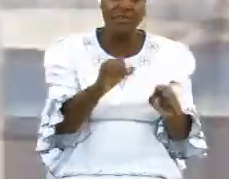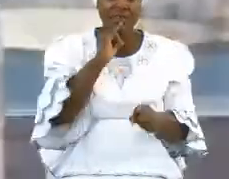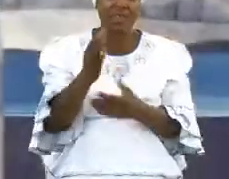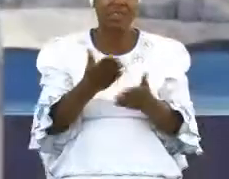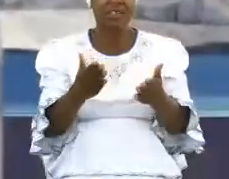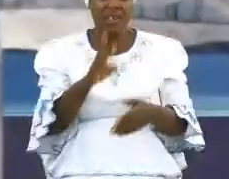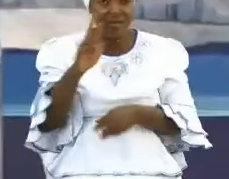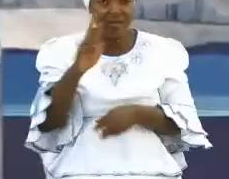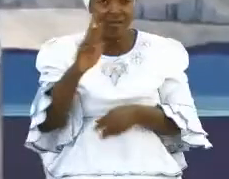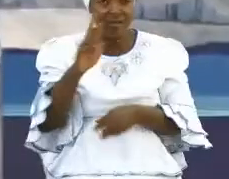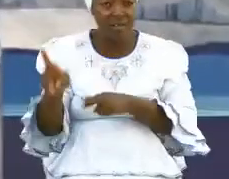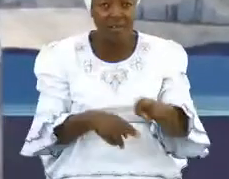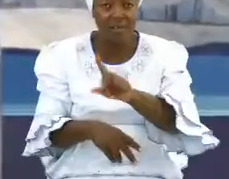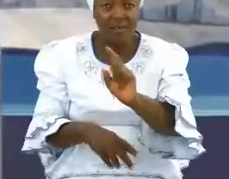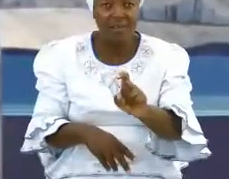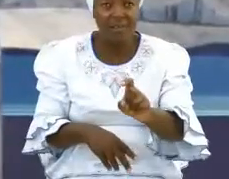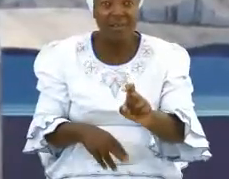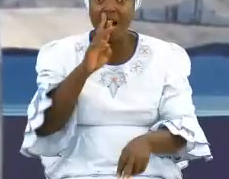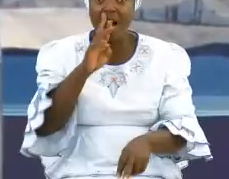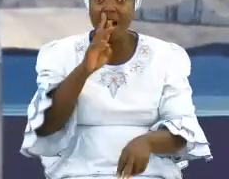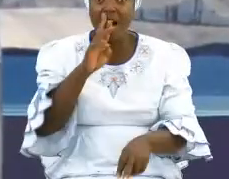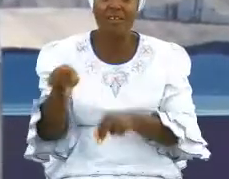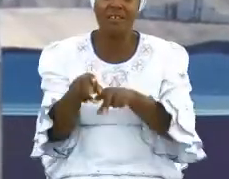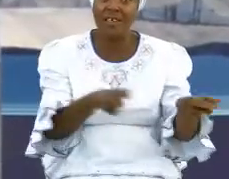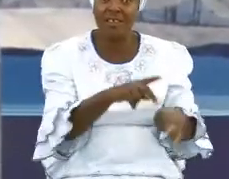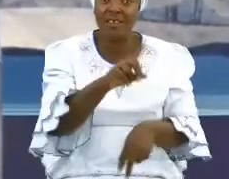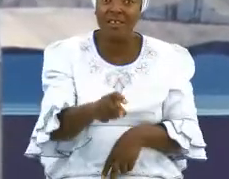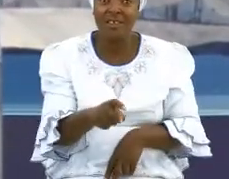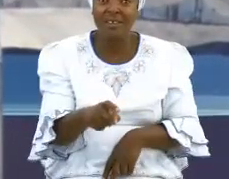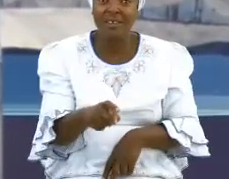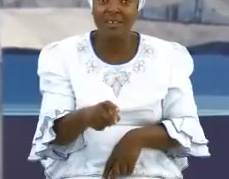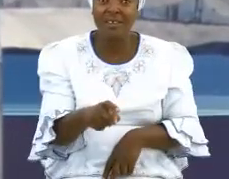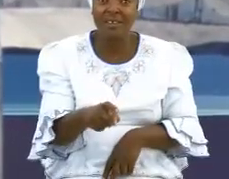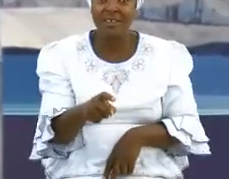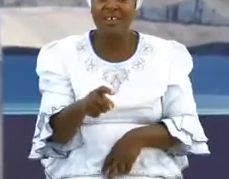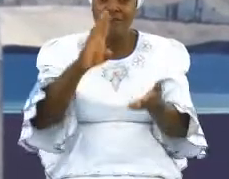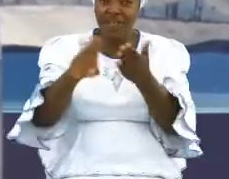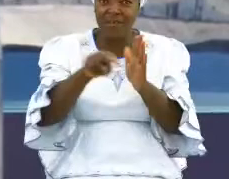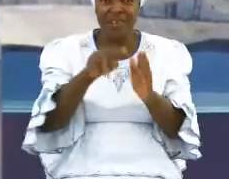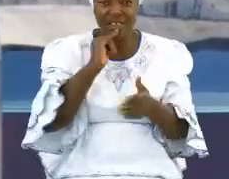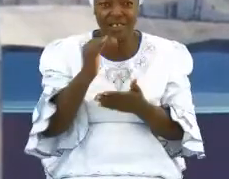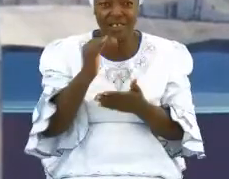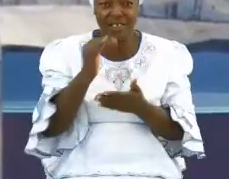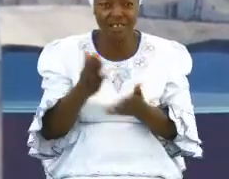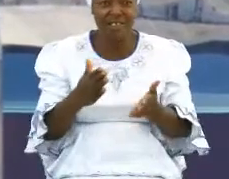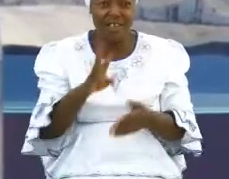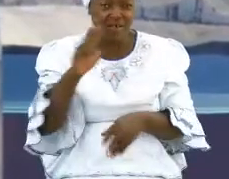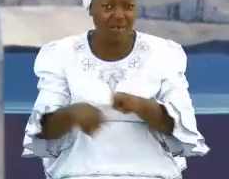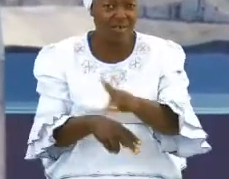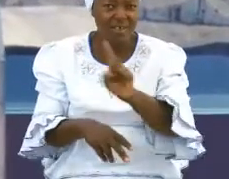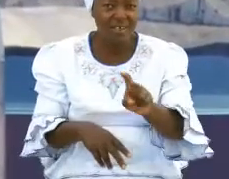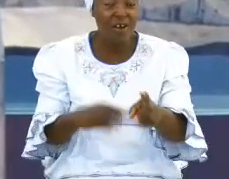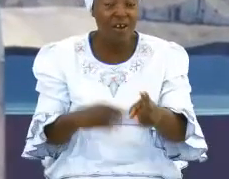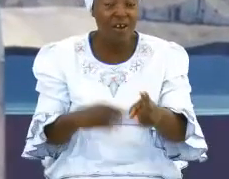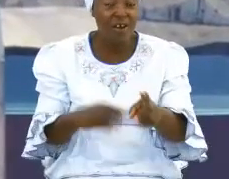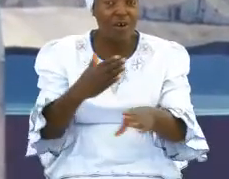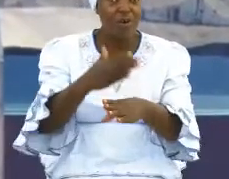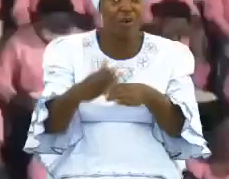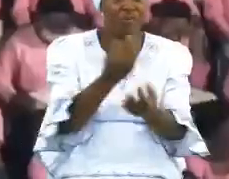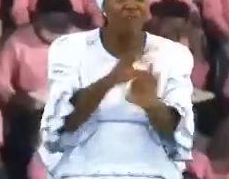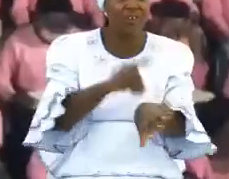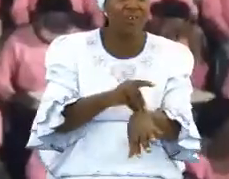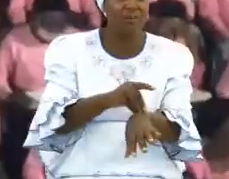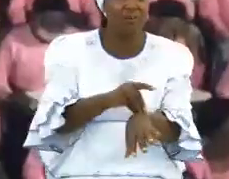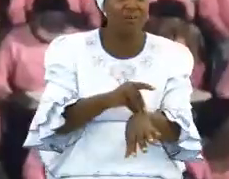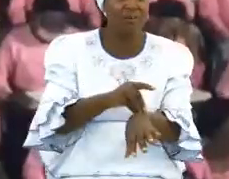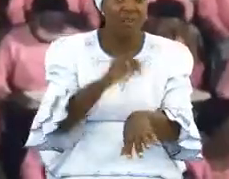ready? I said, are you ready? Forgiveness available. Are you ready? Total freedom available. Are